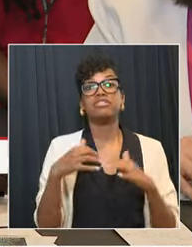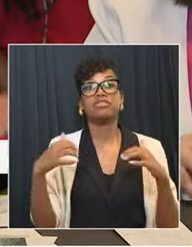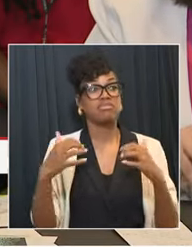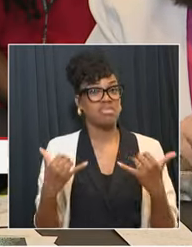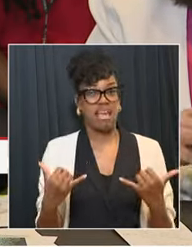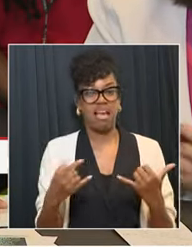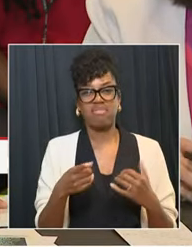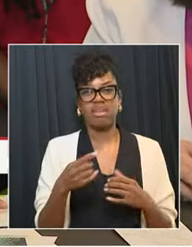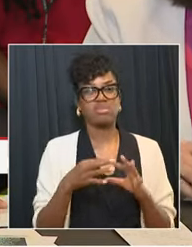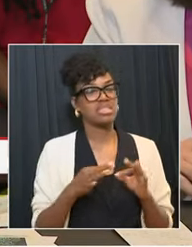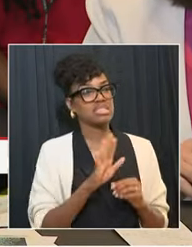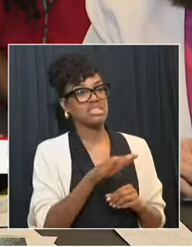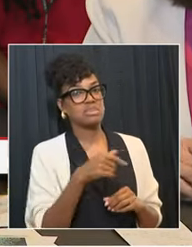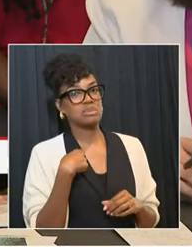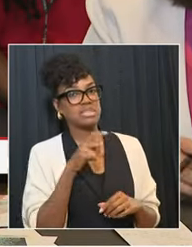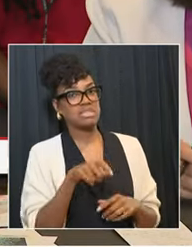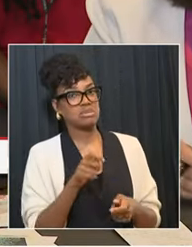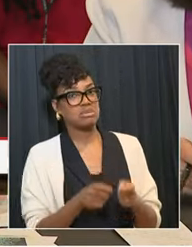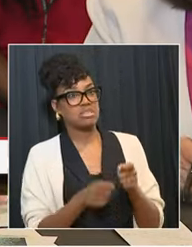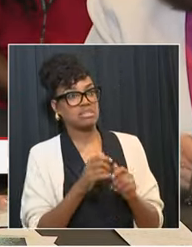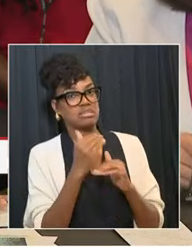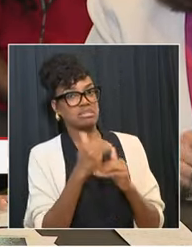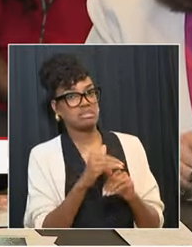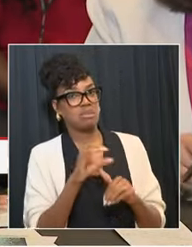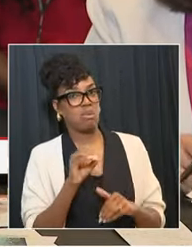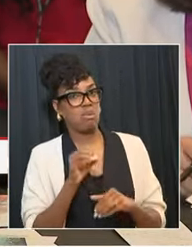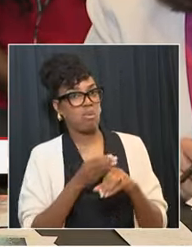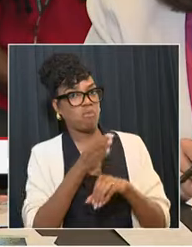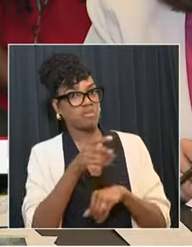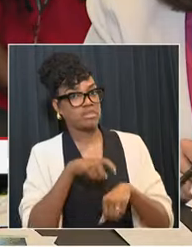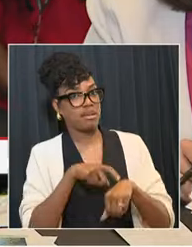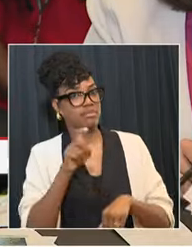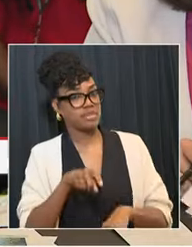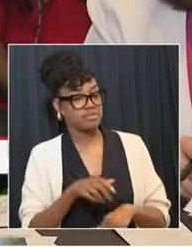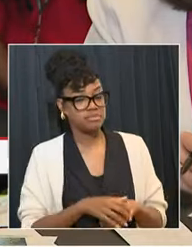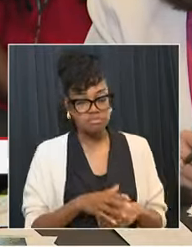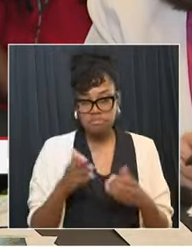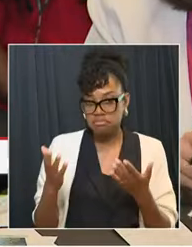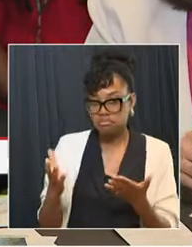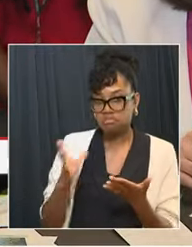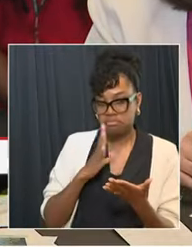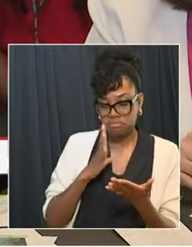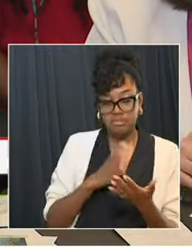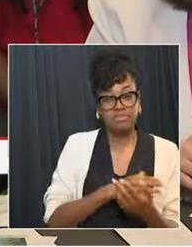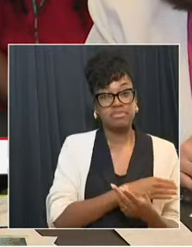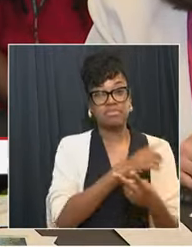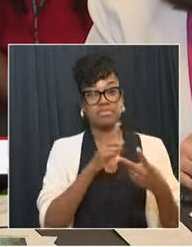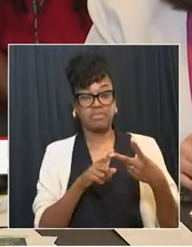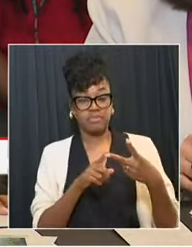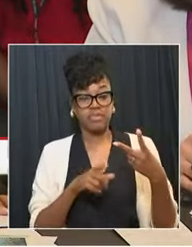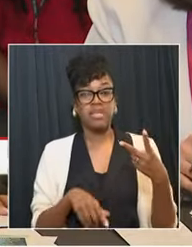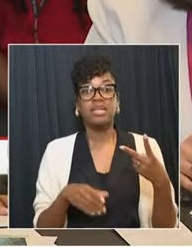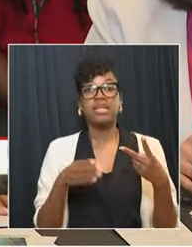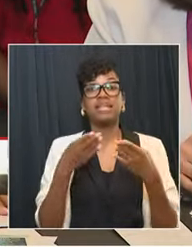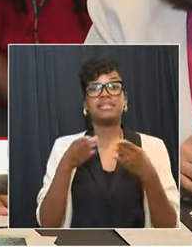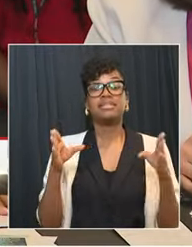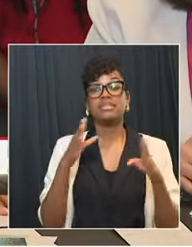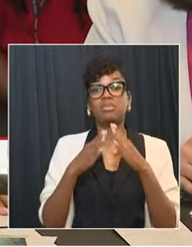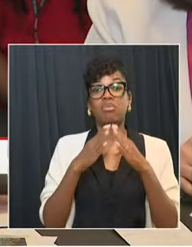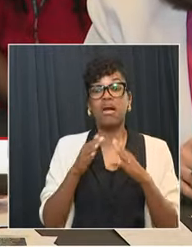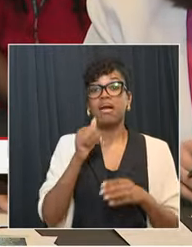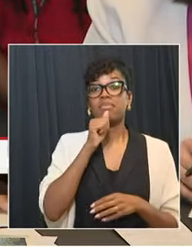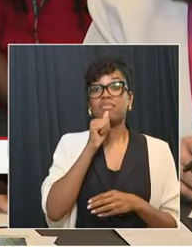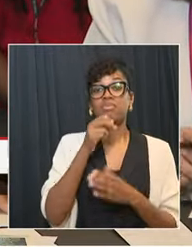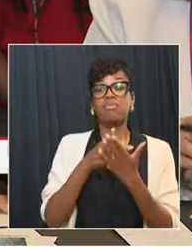yesterday. Number 2, we do recommend some changes to the citywide, the private